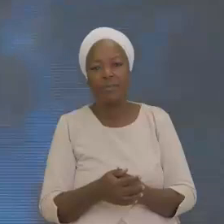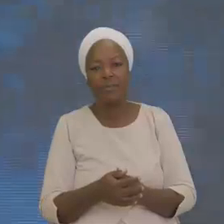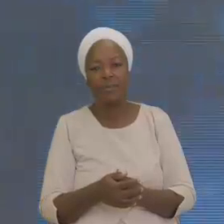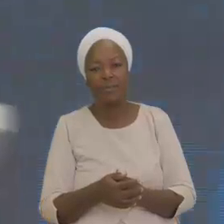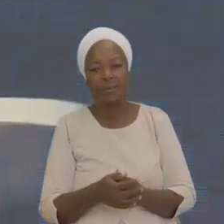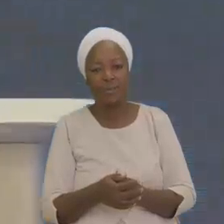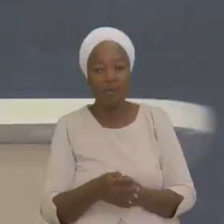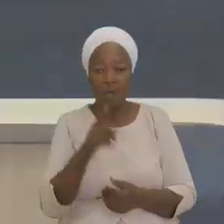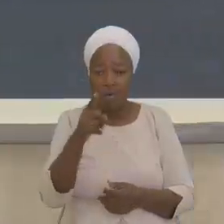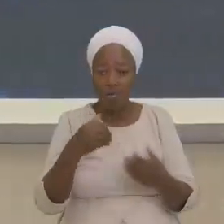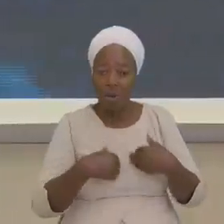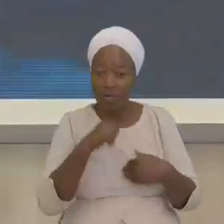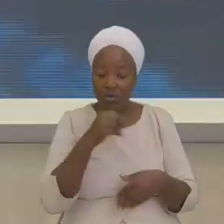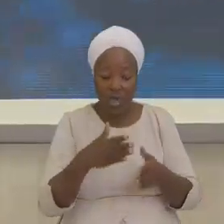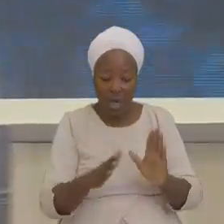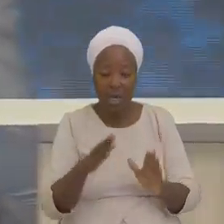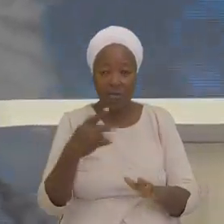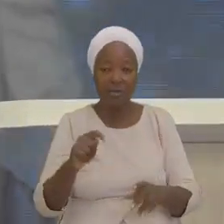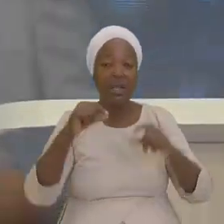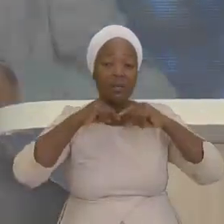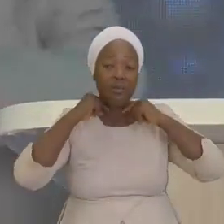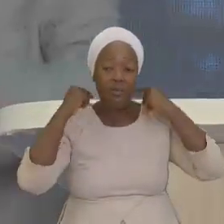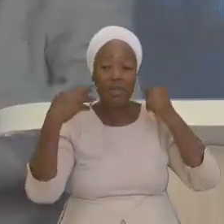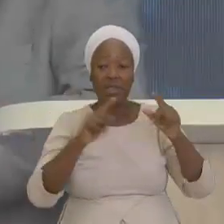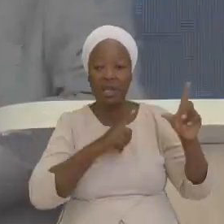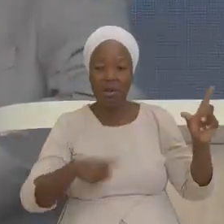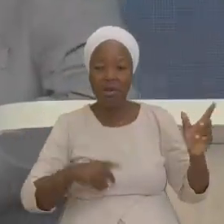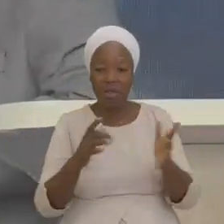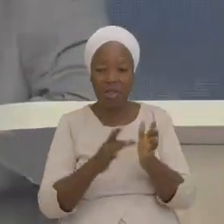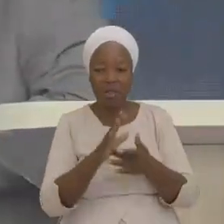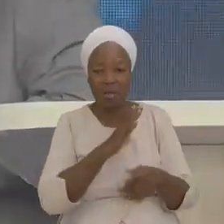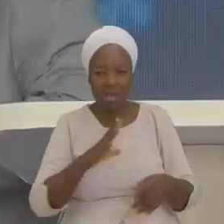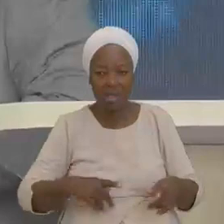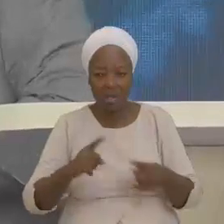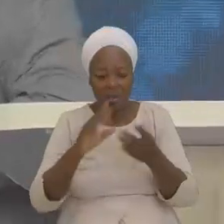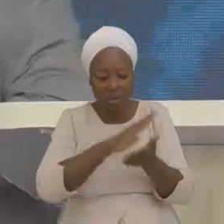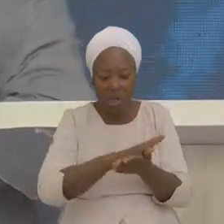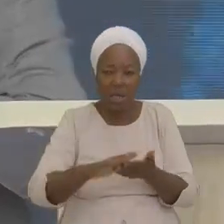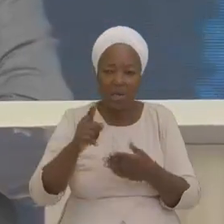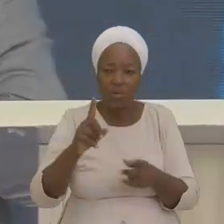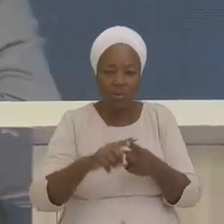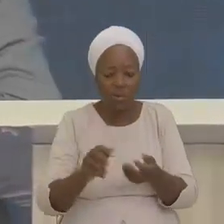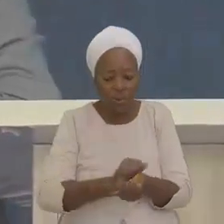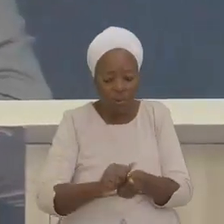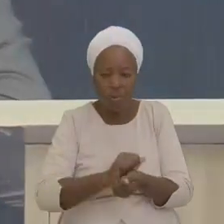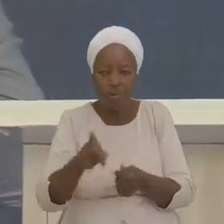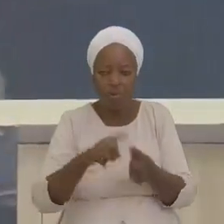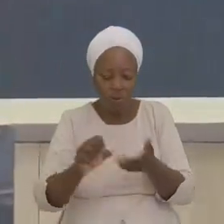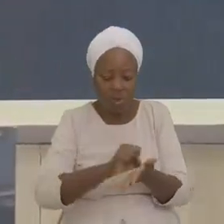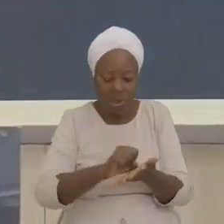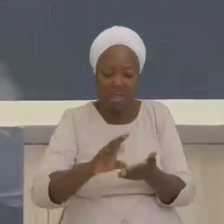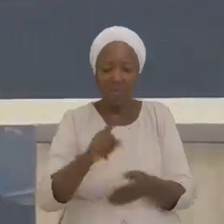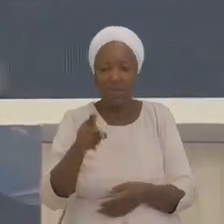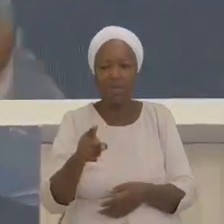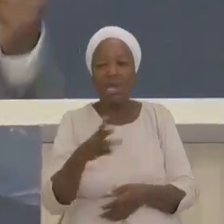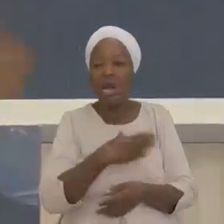You have not allowed the priest, the Lord Jesus Christ, to cleanse you, to purge you, to sanctify you. And then